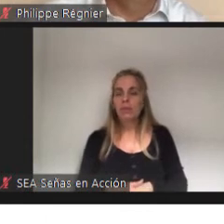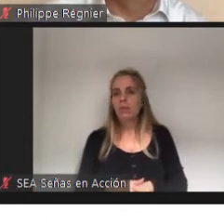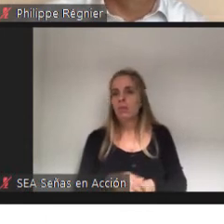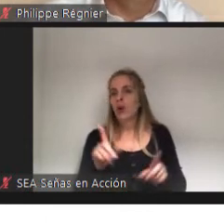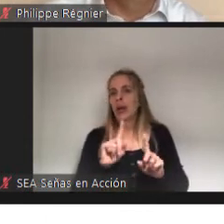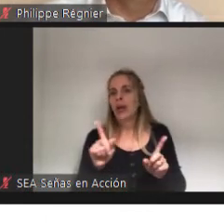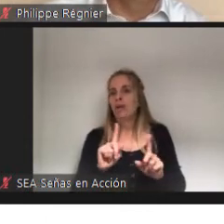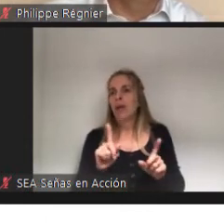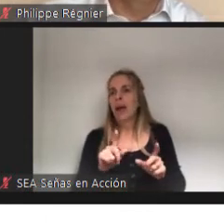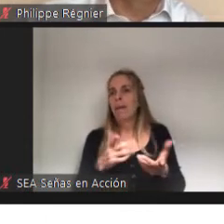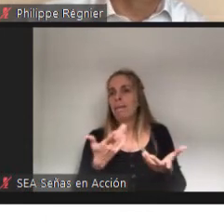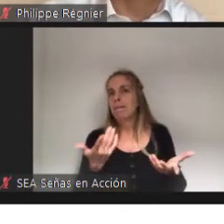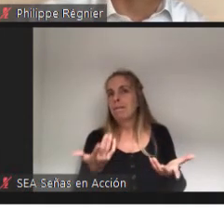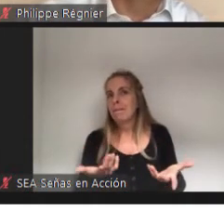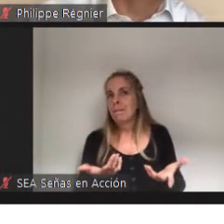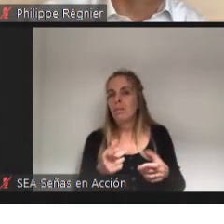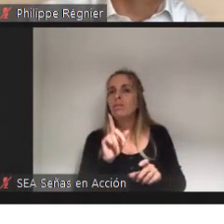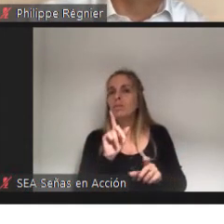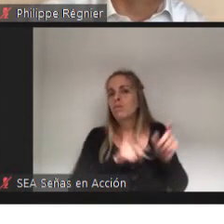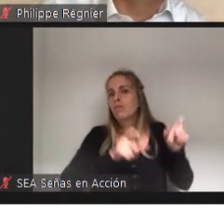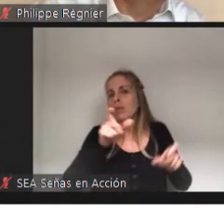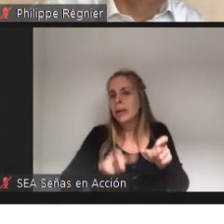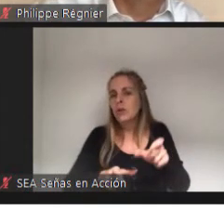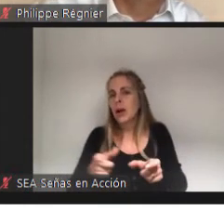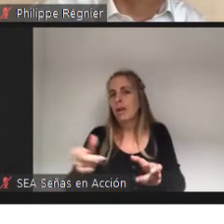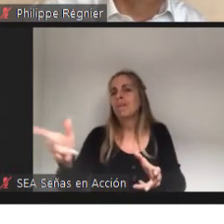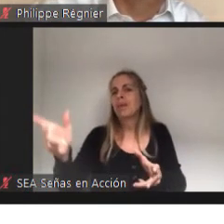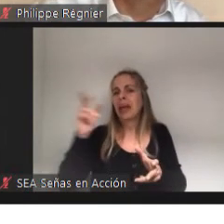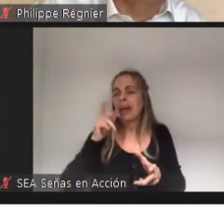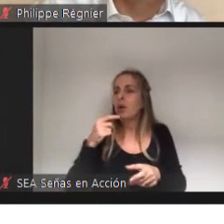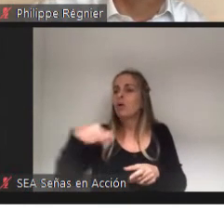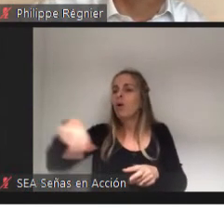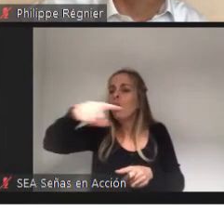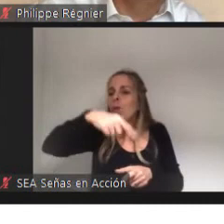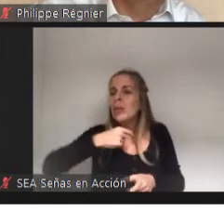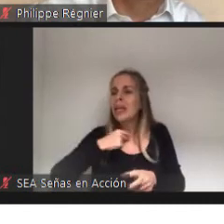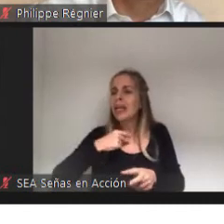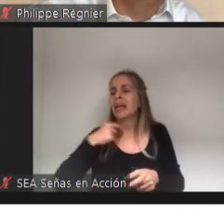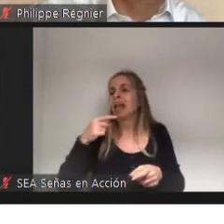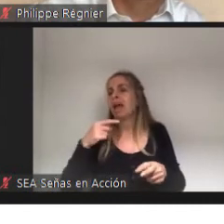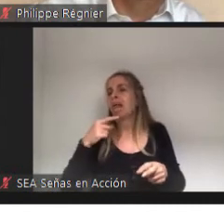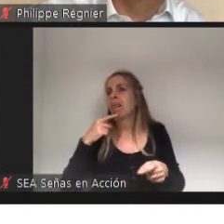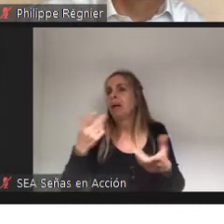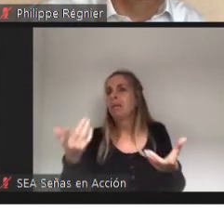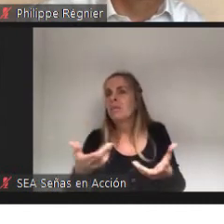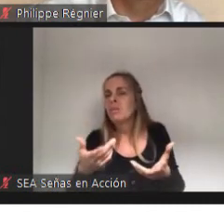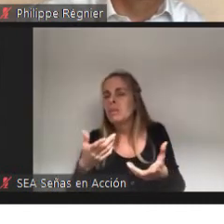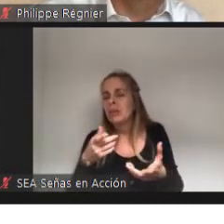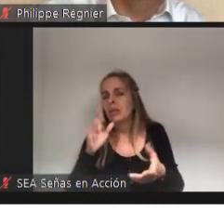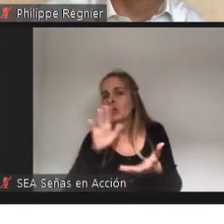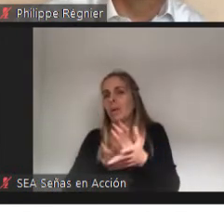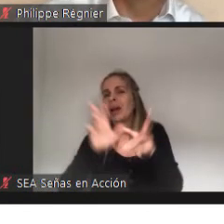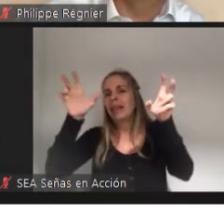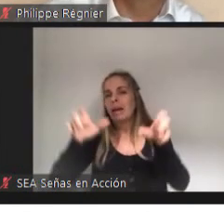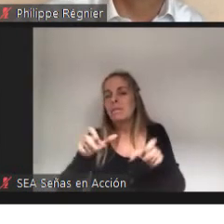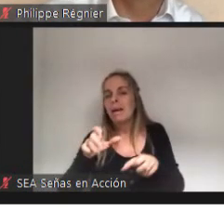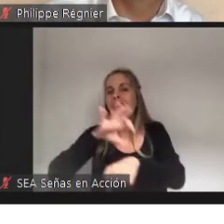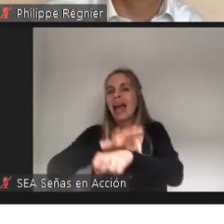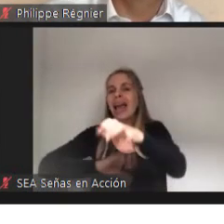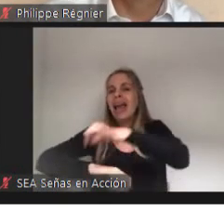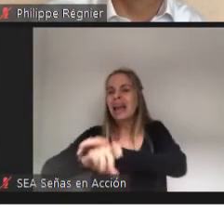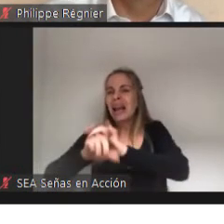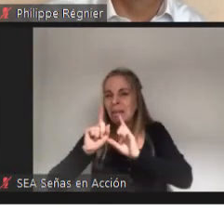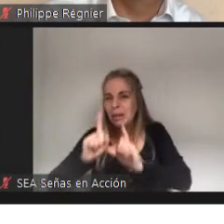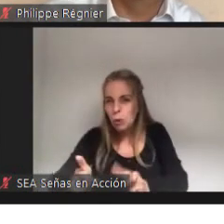I don't say censored, but people came along and said, "You want to discuss the issue of slavery, even